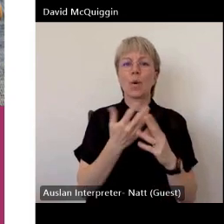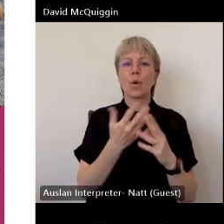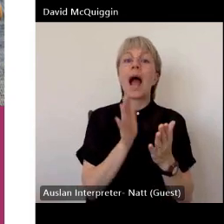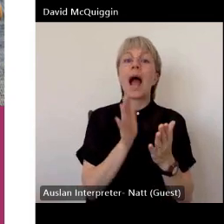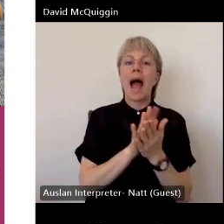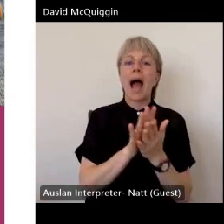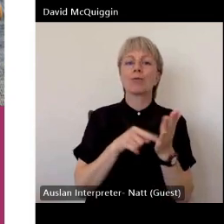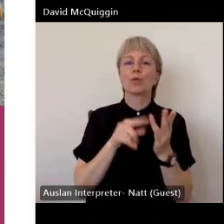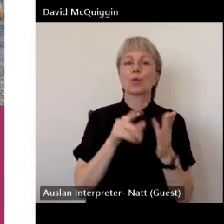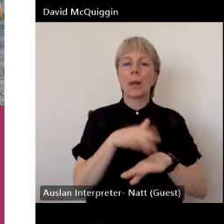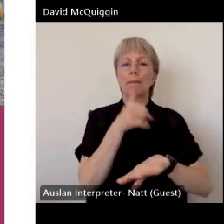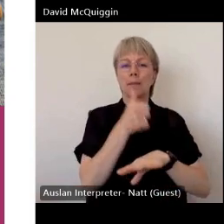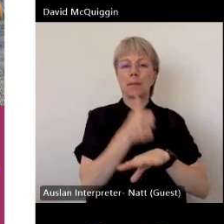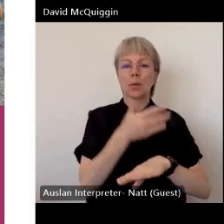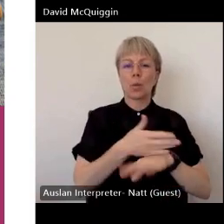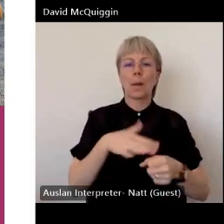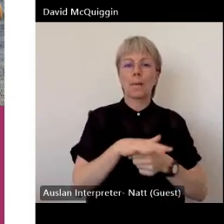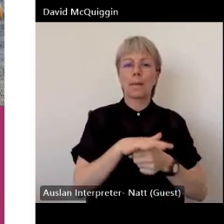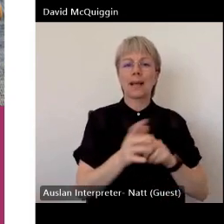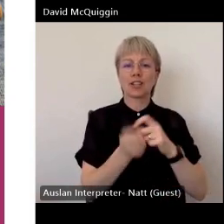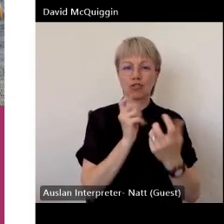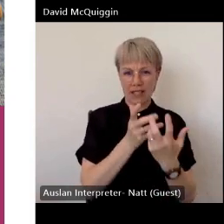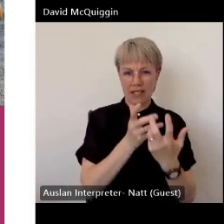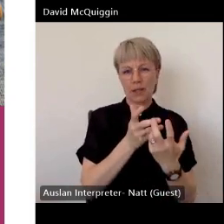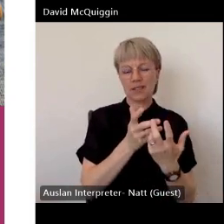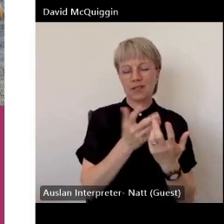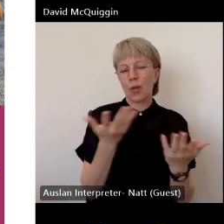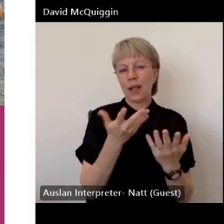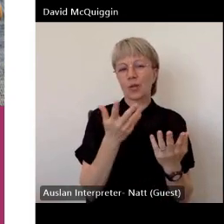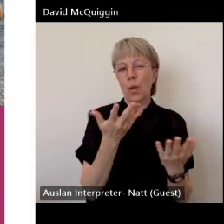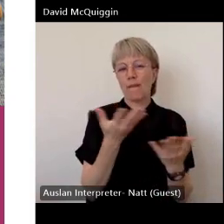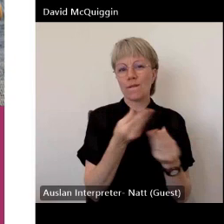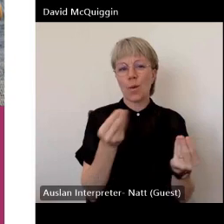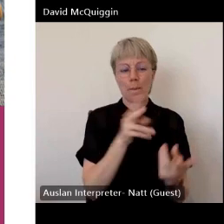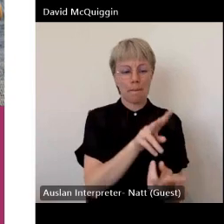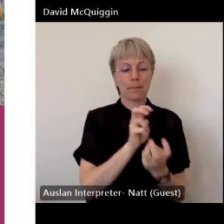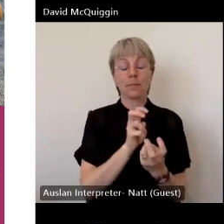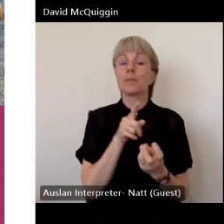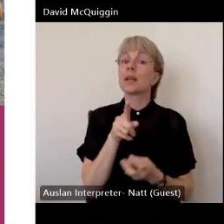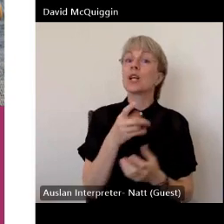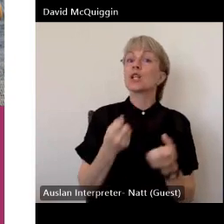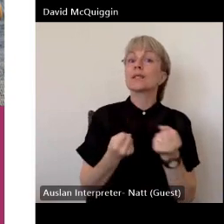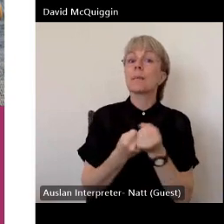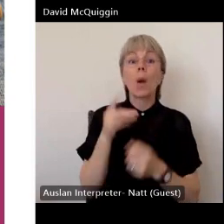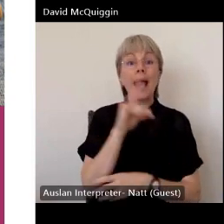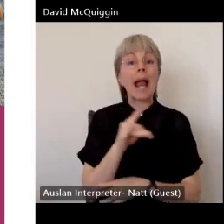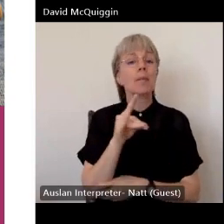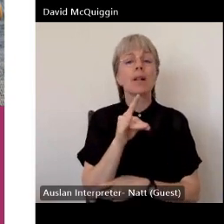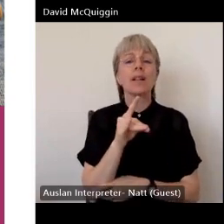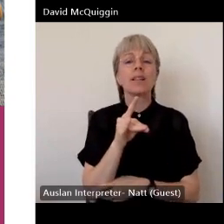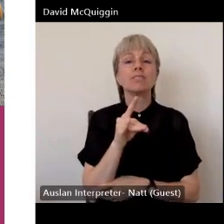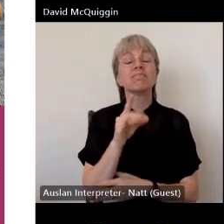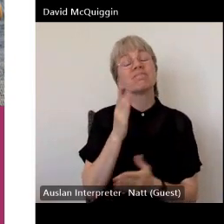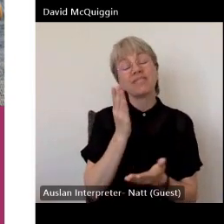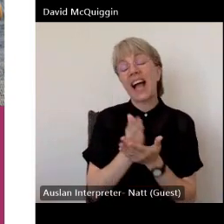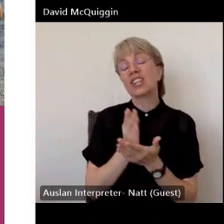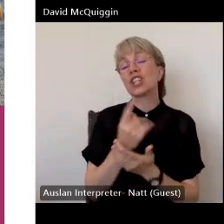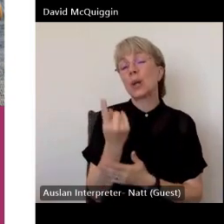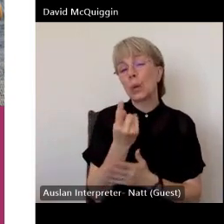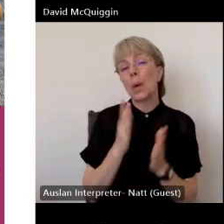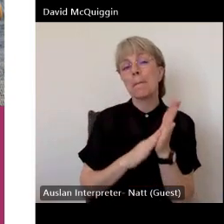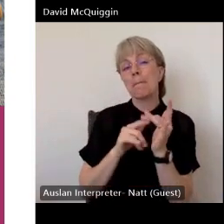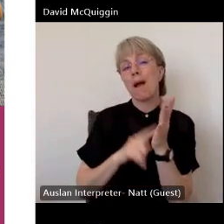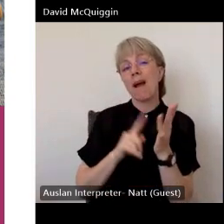adjustments. And we have a picture there of a support animal who just happens to be Milo, a very